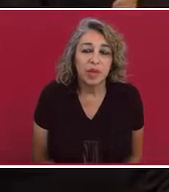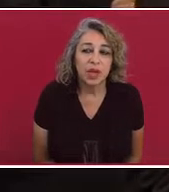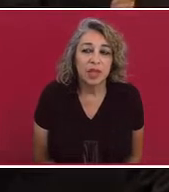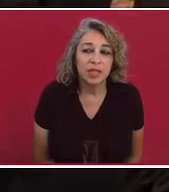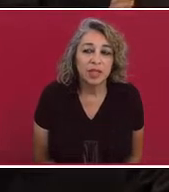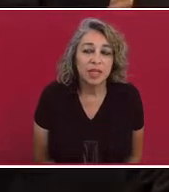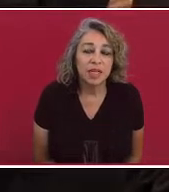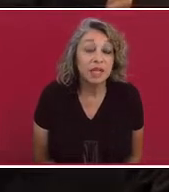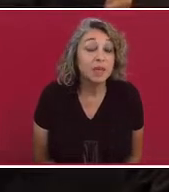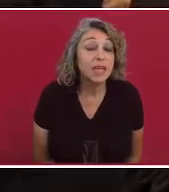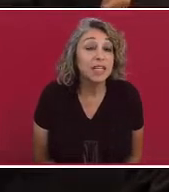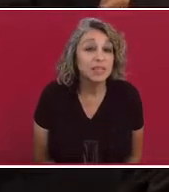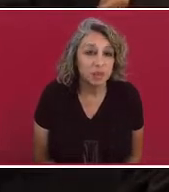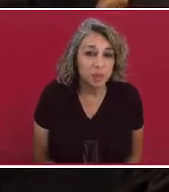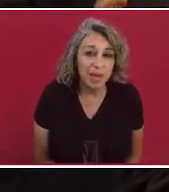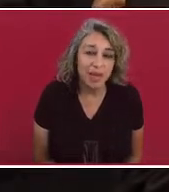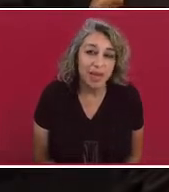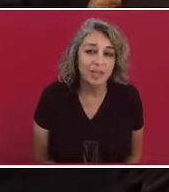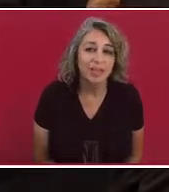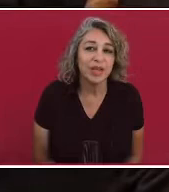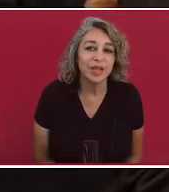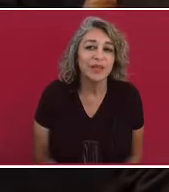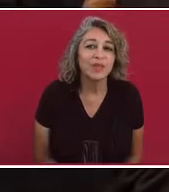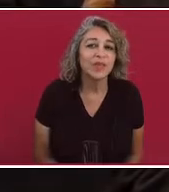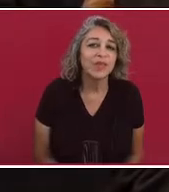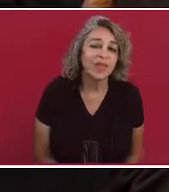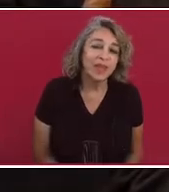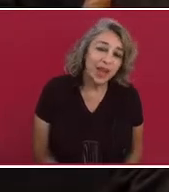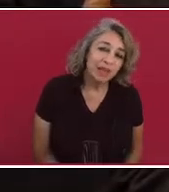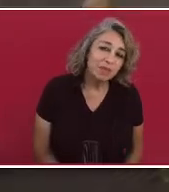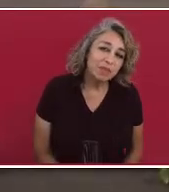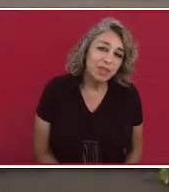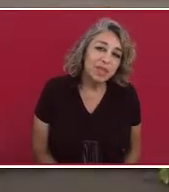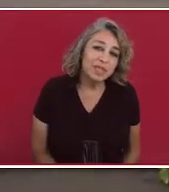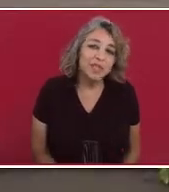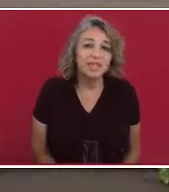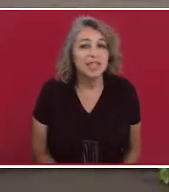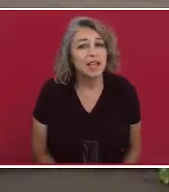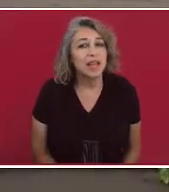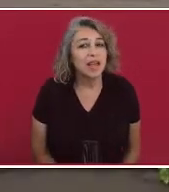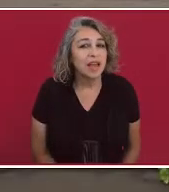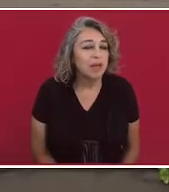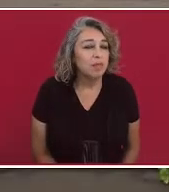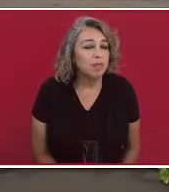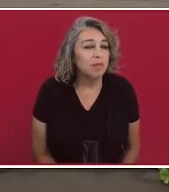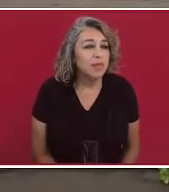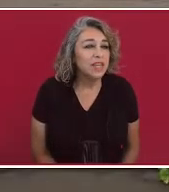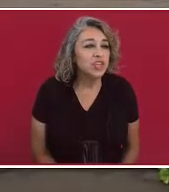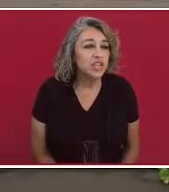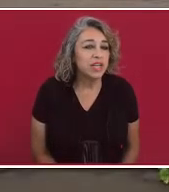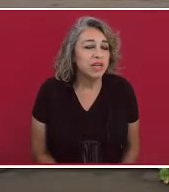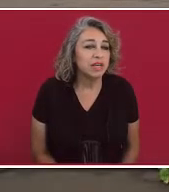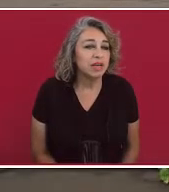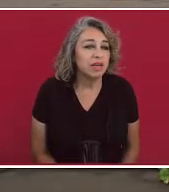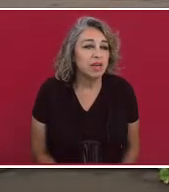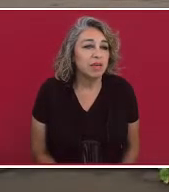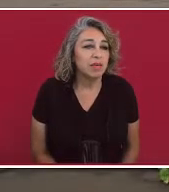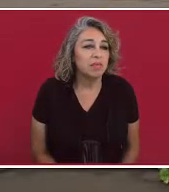what do you call it? Independence from Spain, actually. And the president